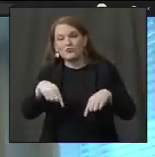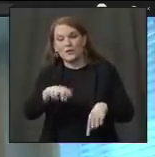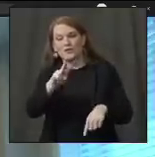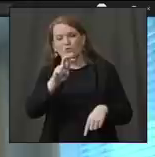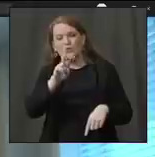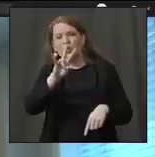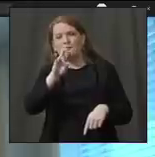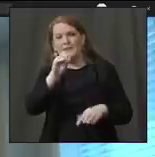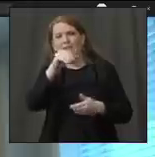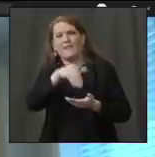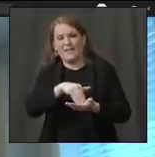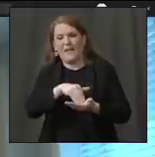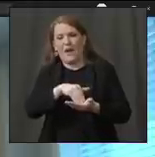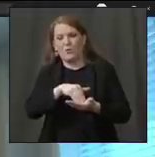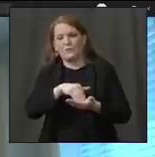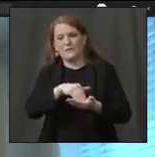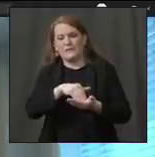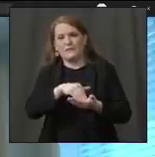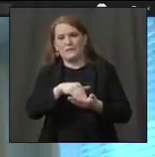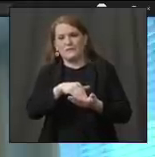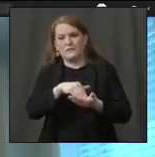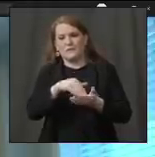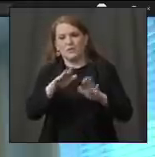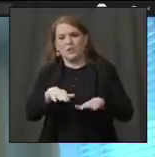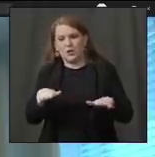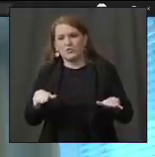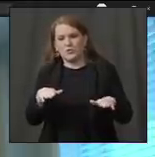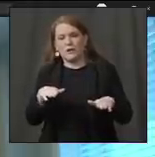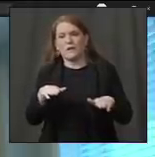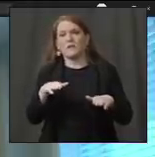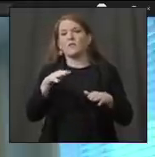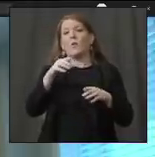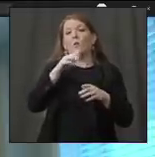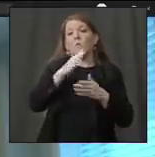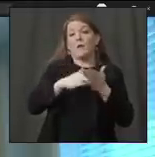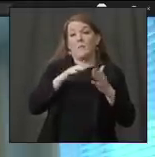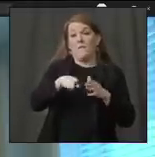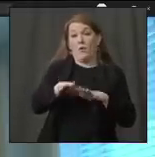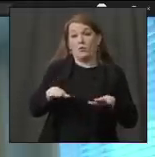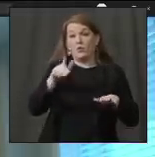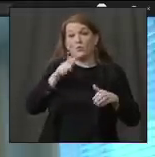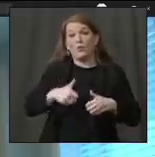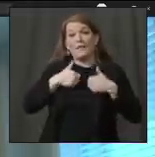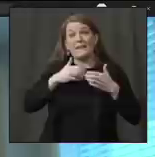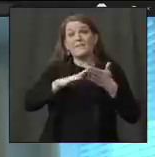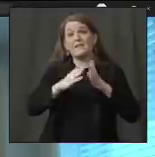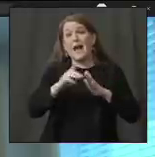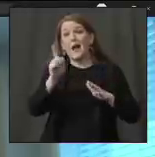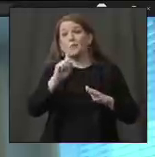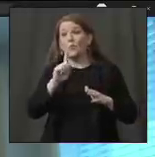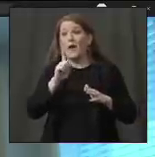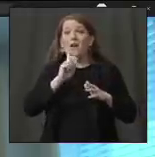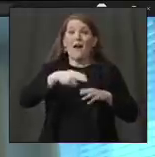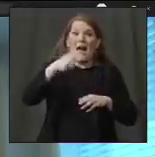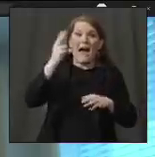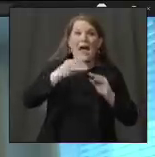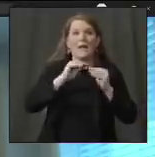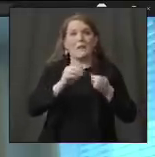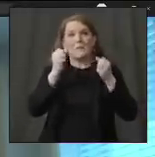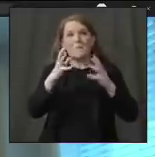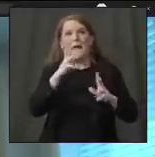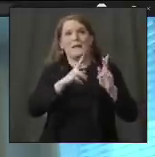towns that serve a large number of free and reduced price lunches. So families will not need to apply for this new